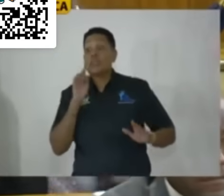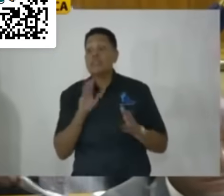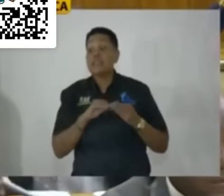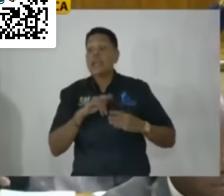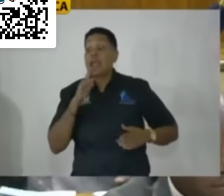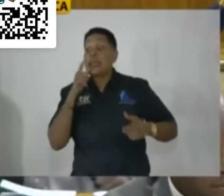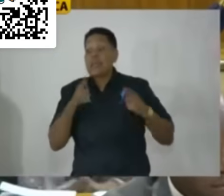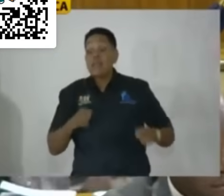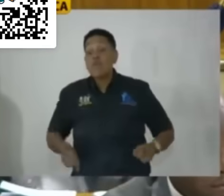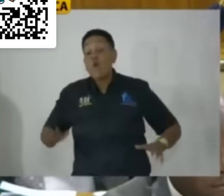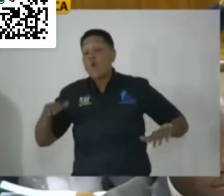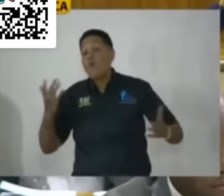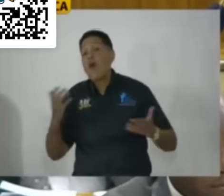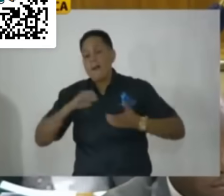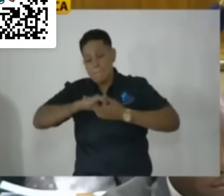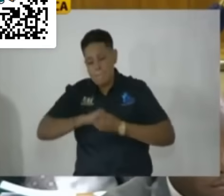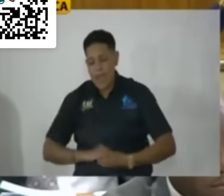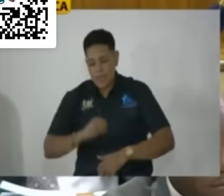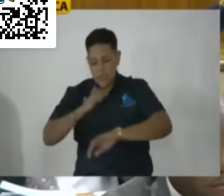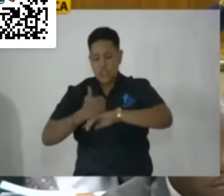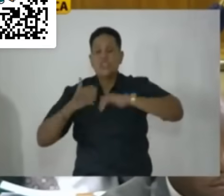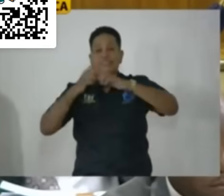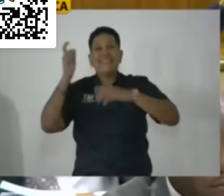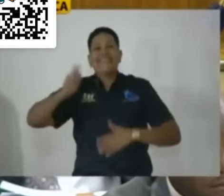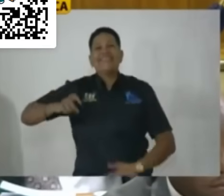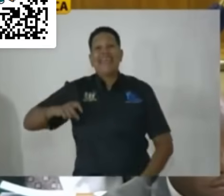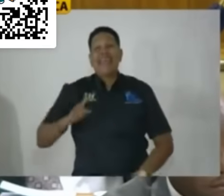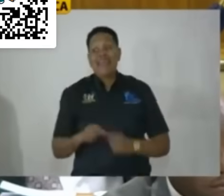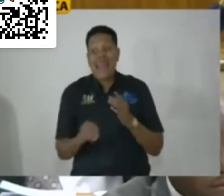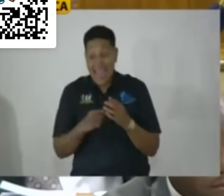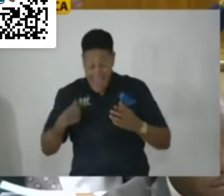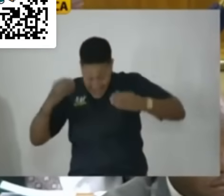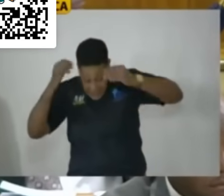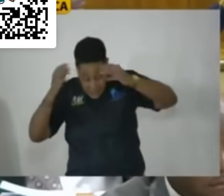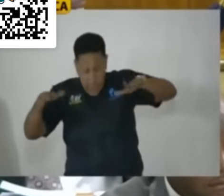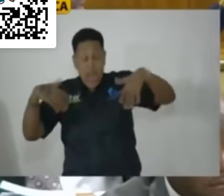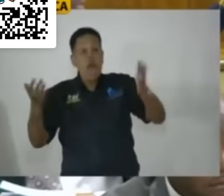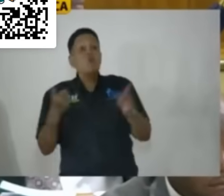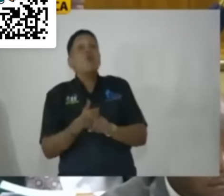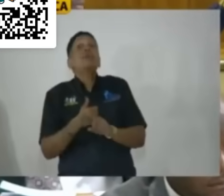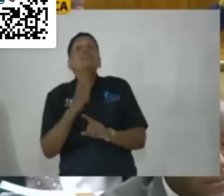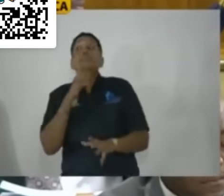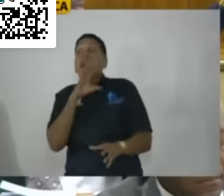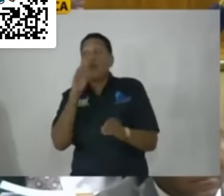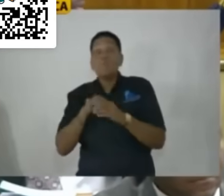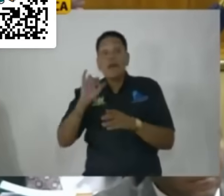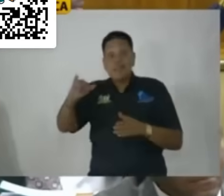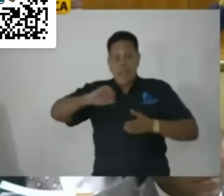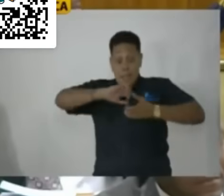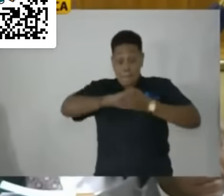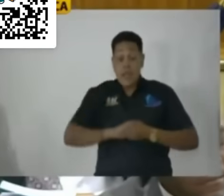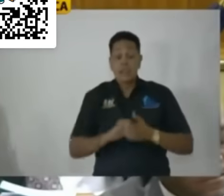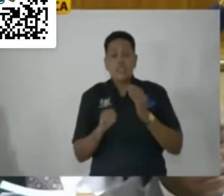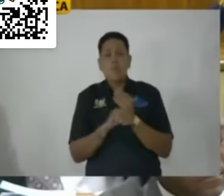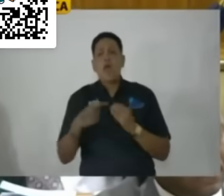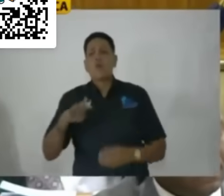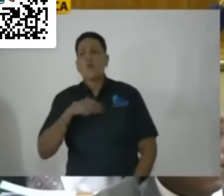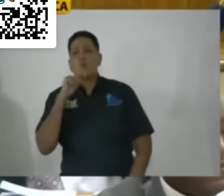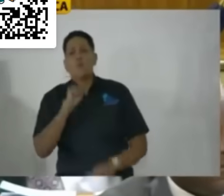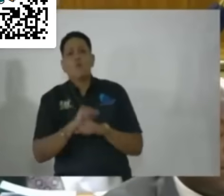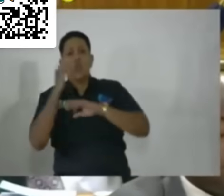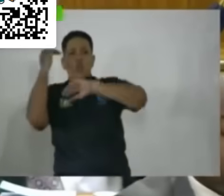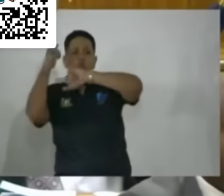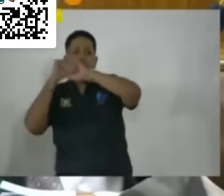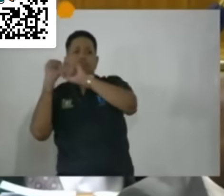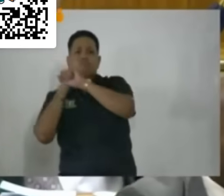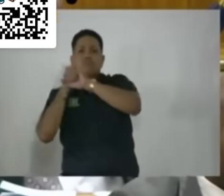of partnership. And I said that as part of that partnership, we were hoping and